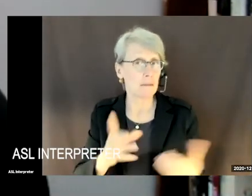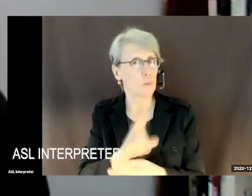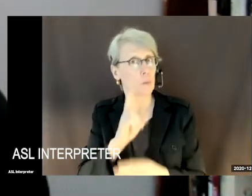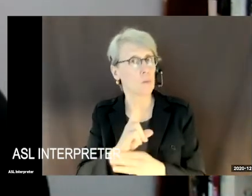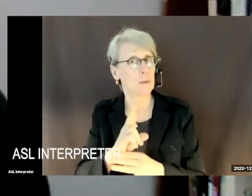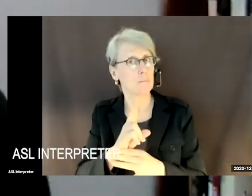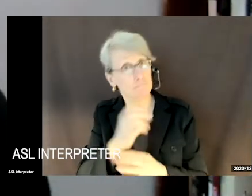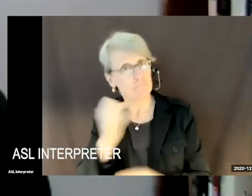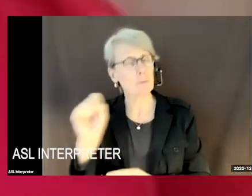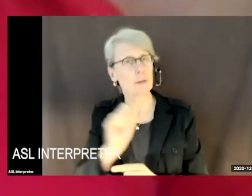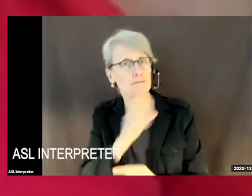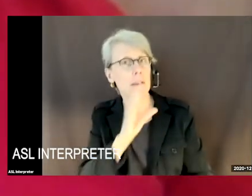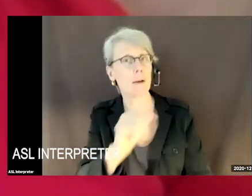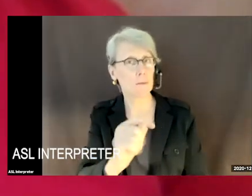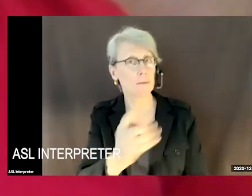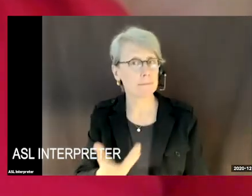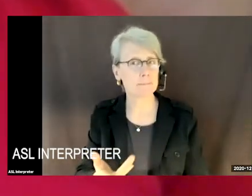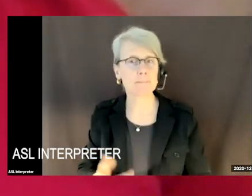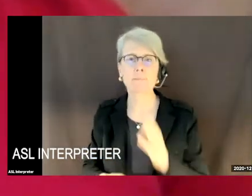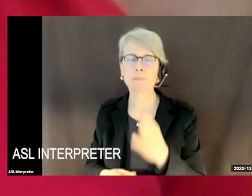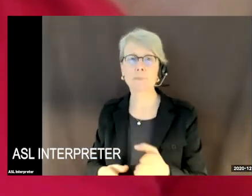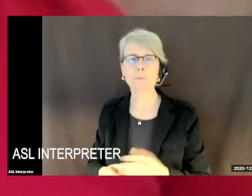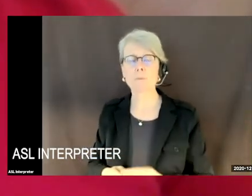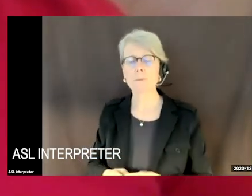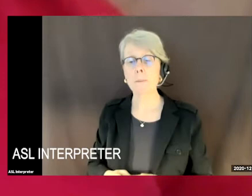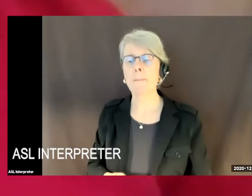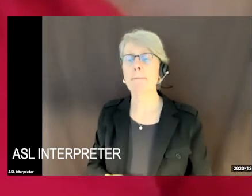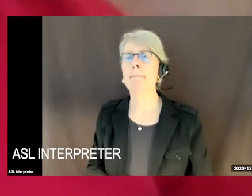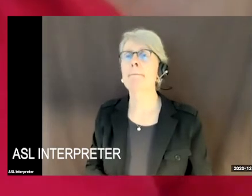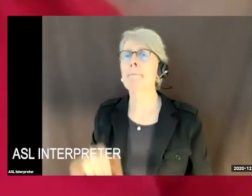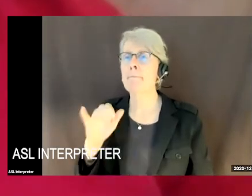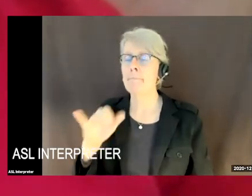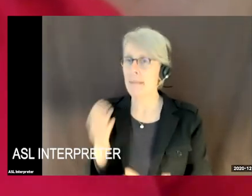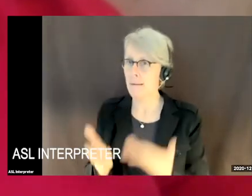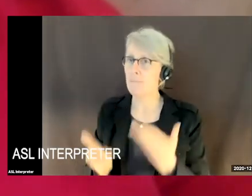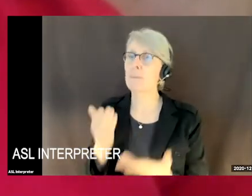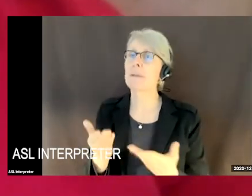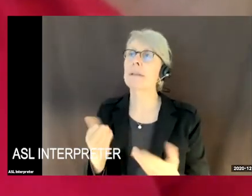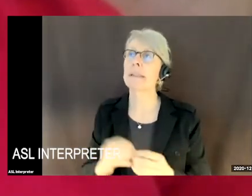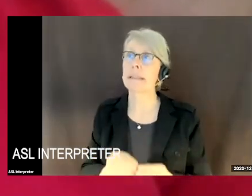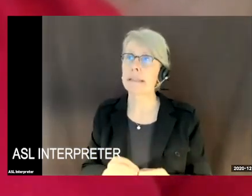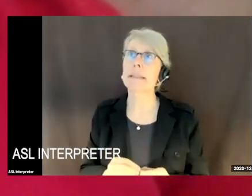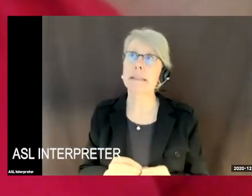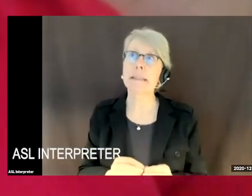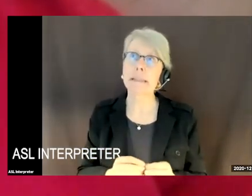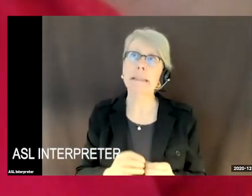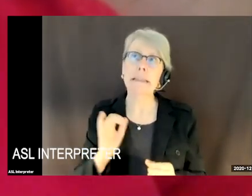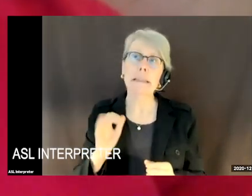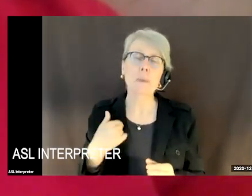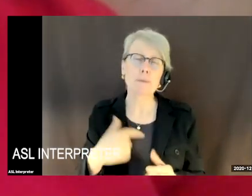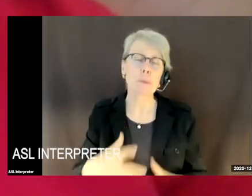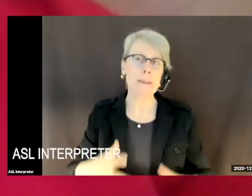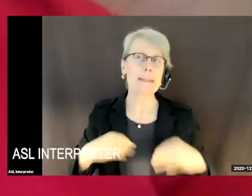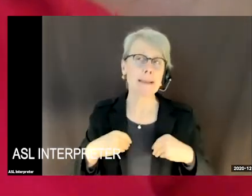put forward. You know, I think that maybe part of the challenge that we will need to put to